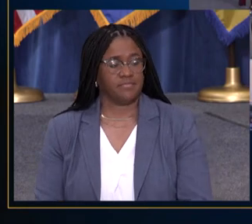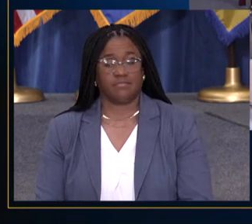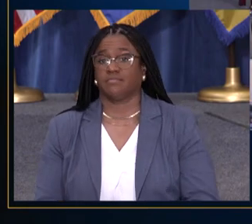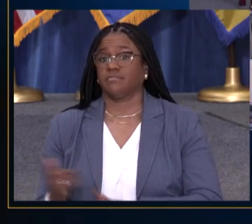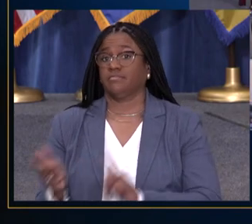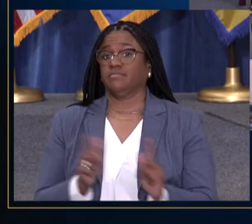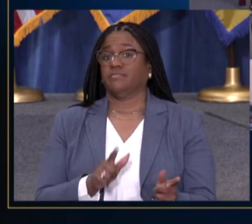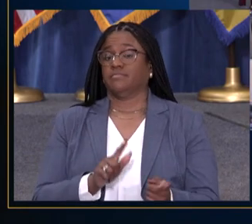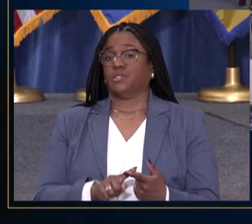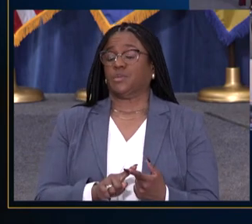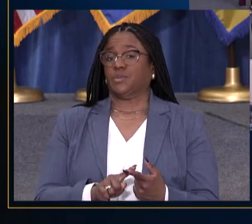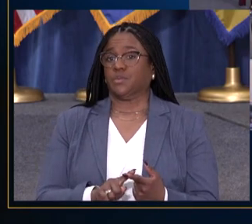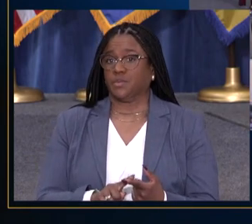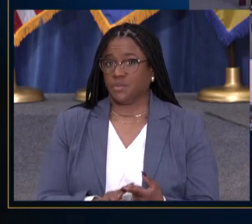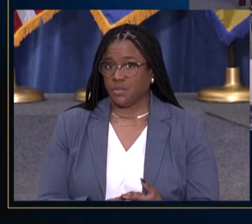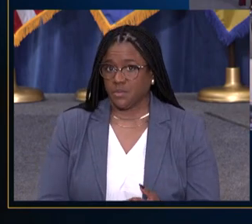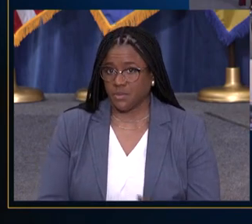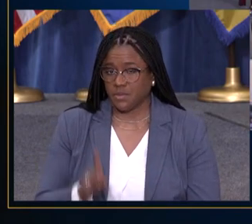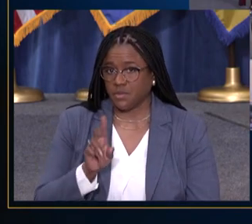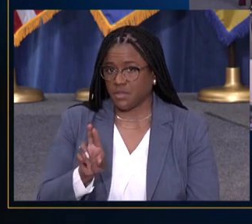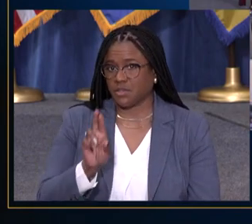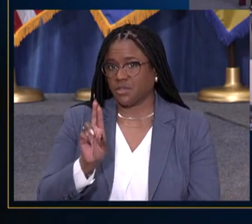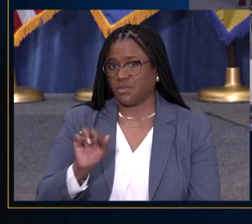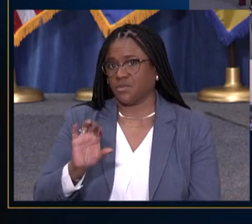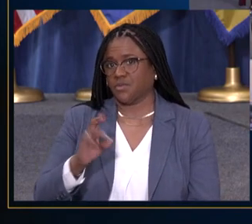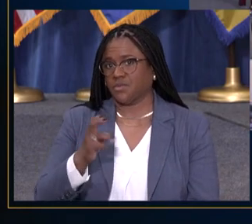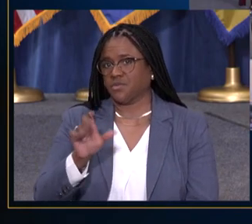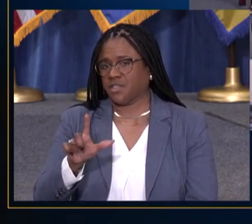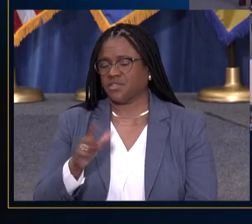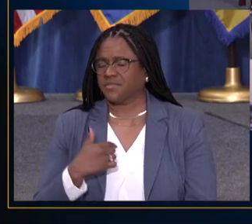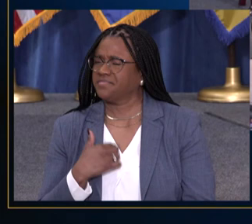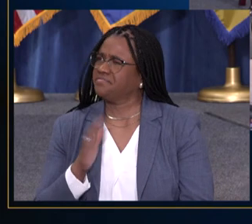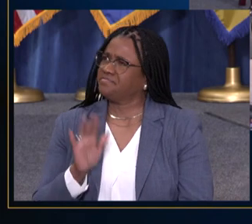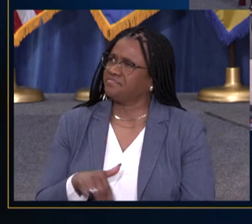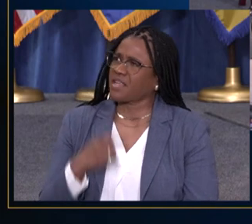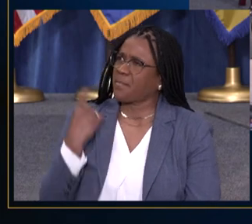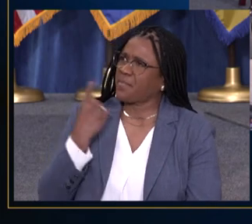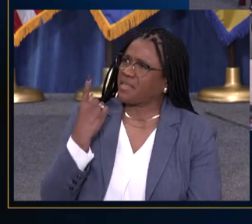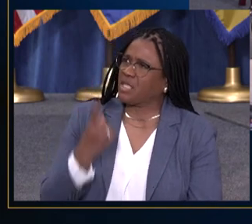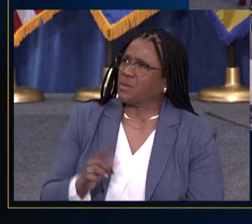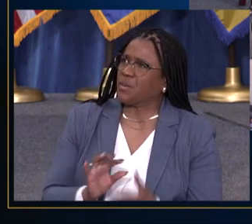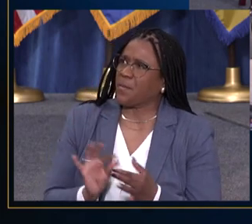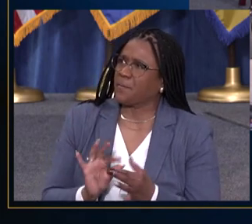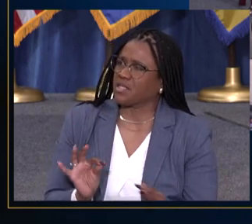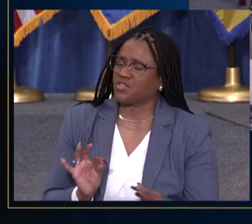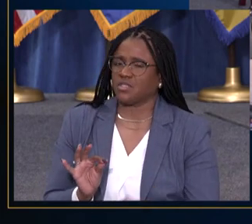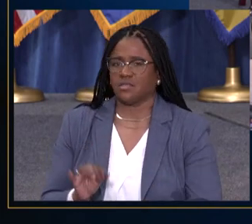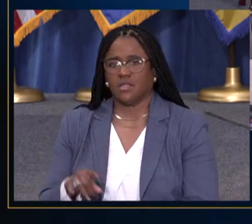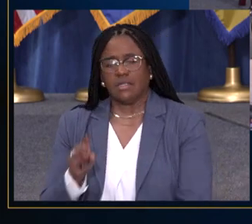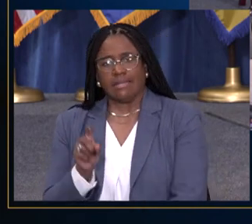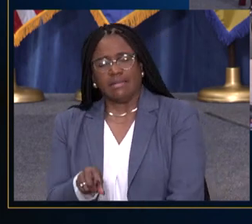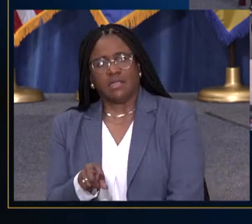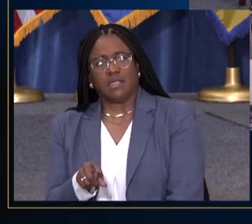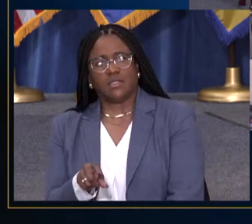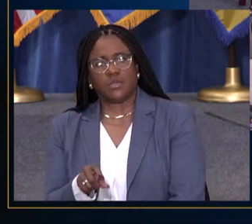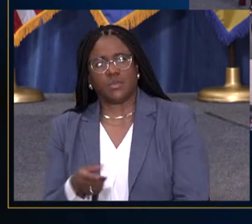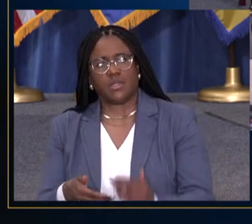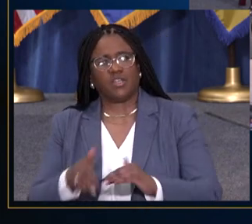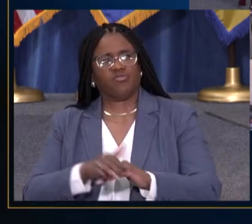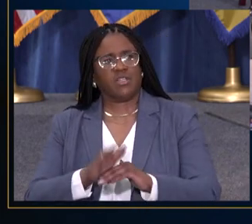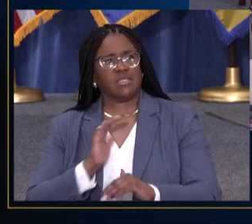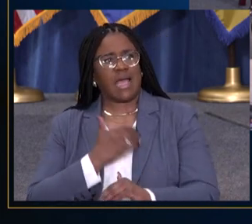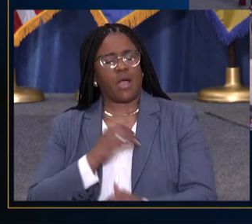it over now to Dr. Rachel. I mean, I was thinking what you had mentioned earlier, you know, the need to increase